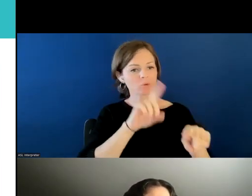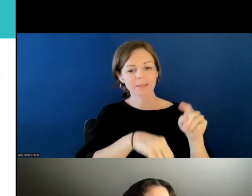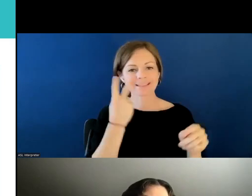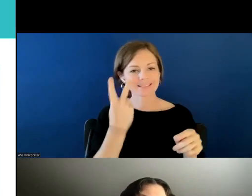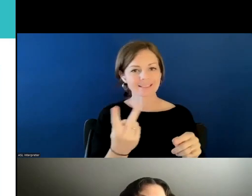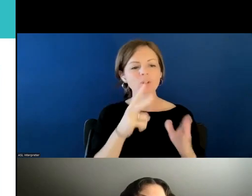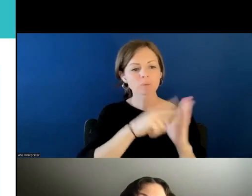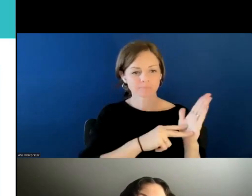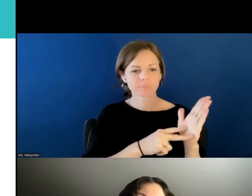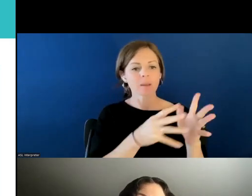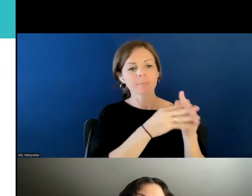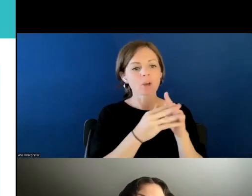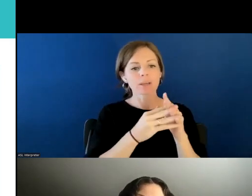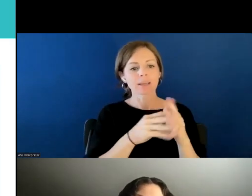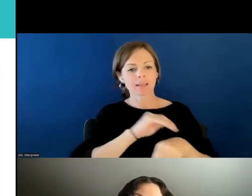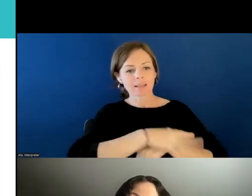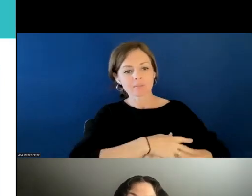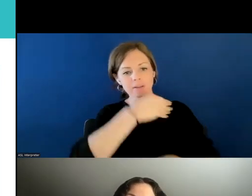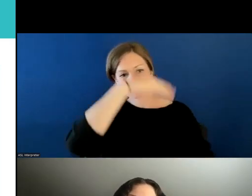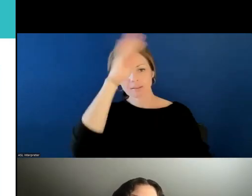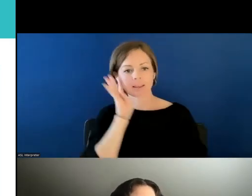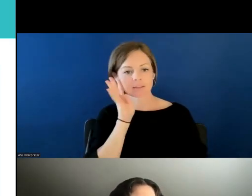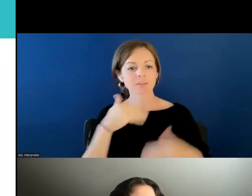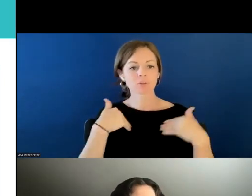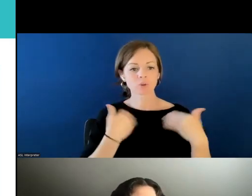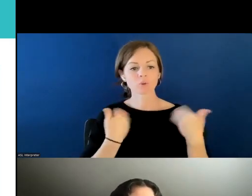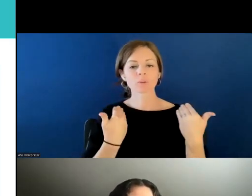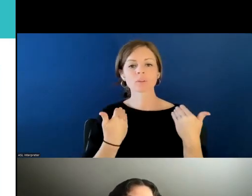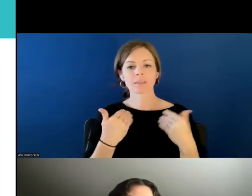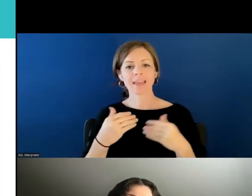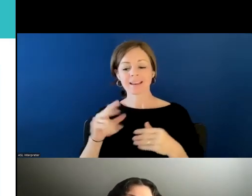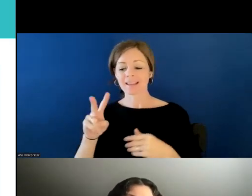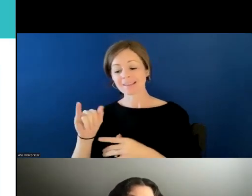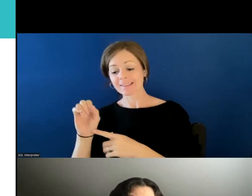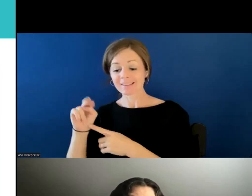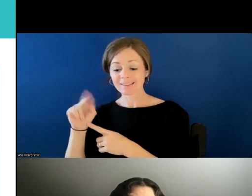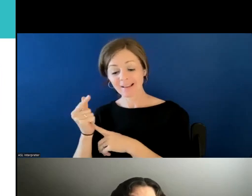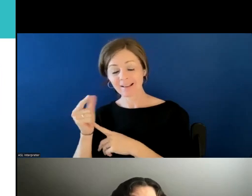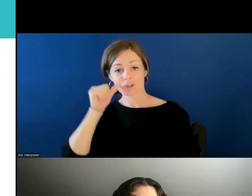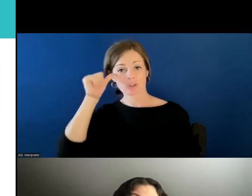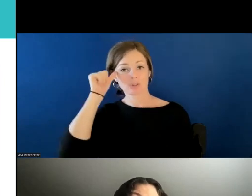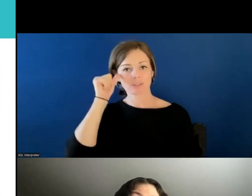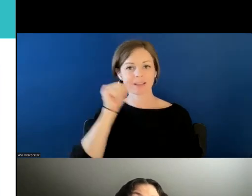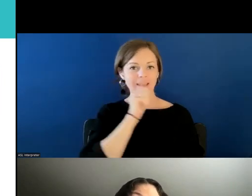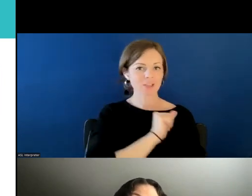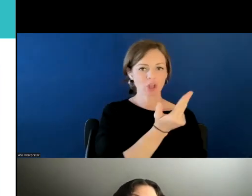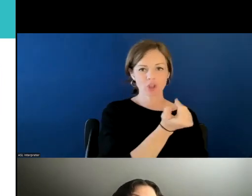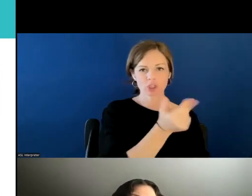you. American Indian and Alaska Native youth and young adults. And when I say youth and young adults, I mean people ages 13 to